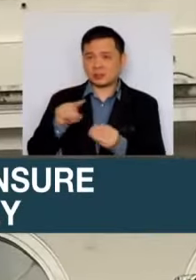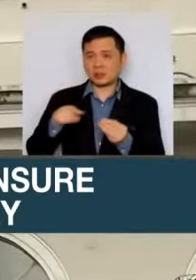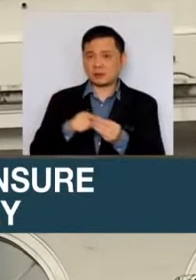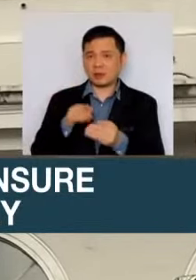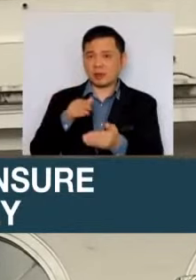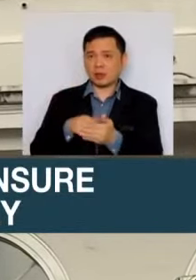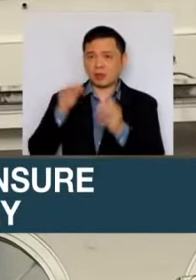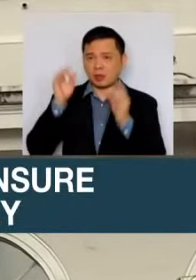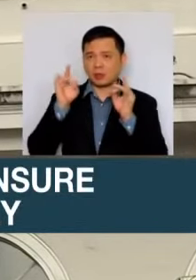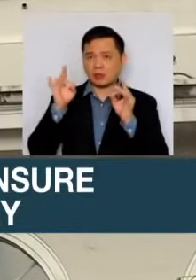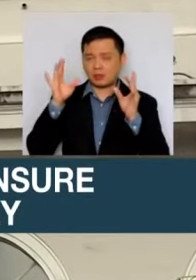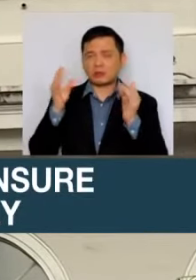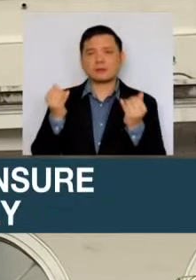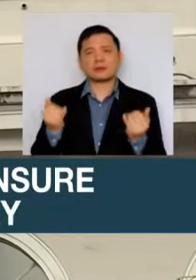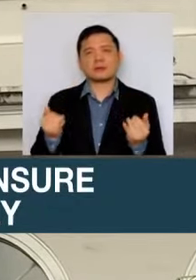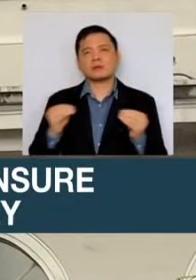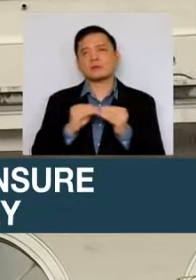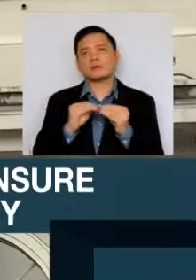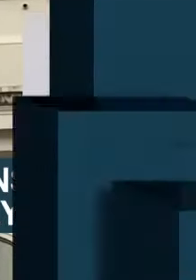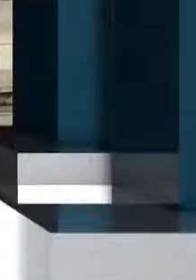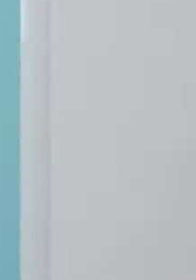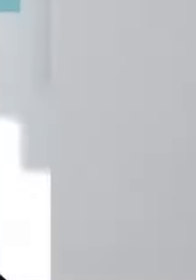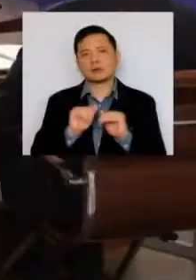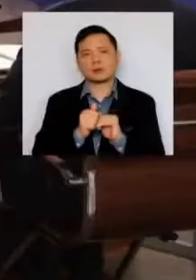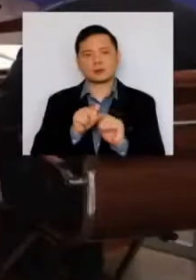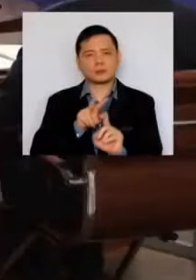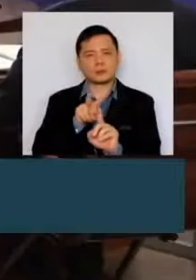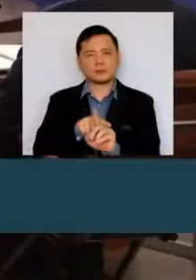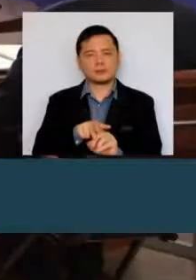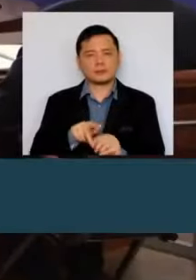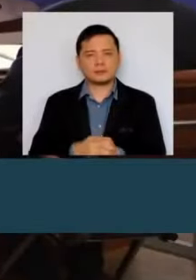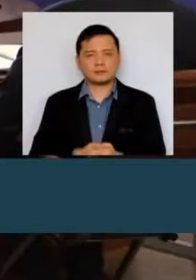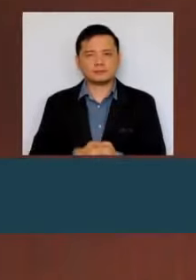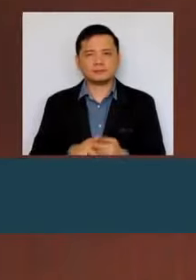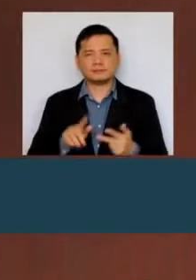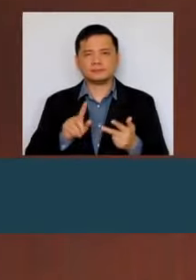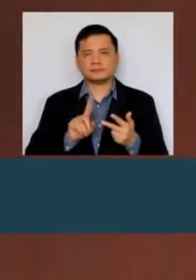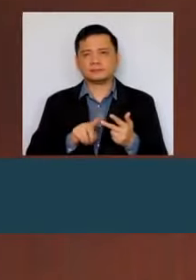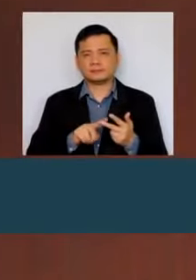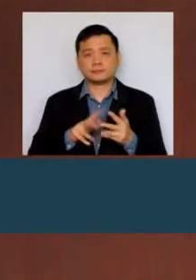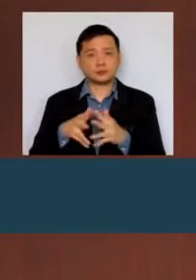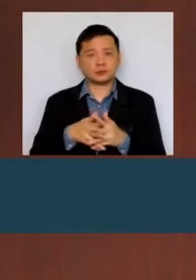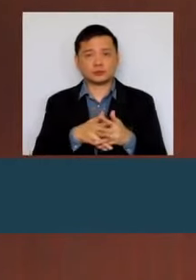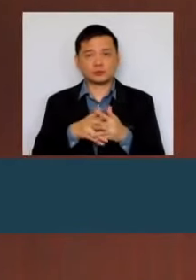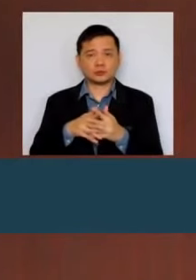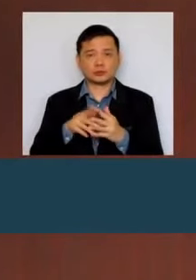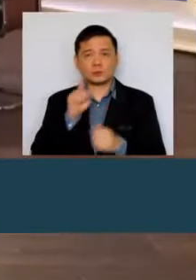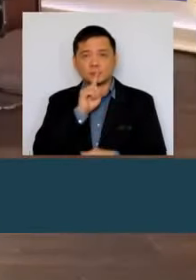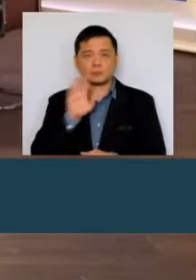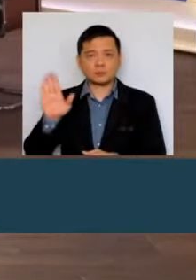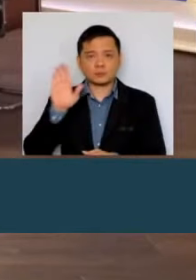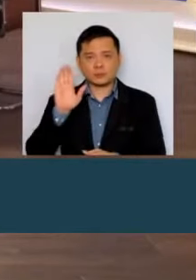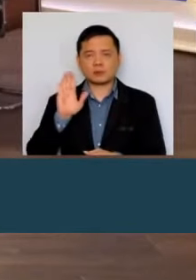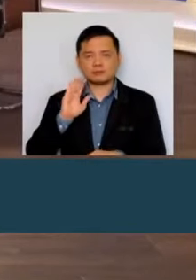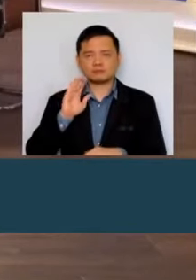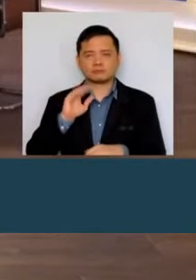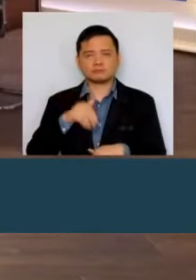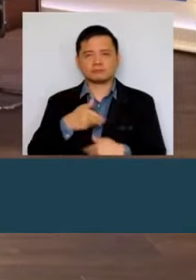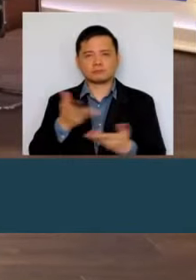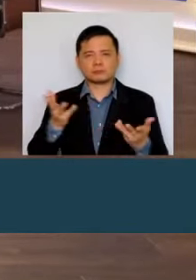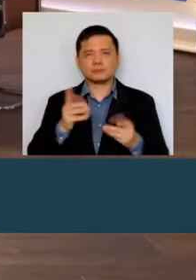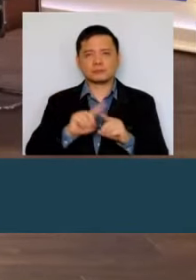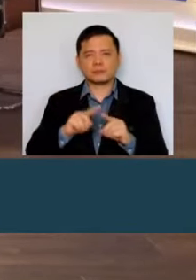more clarity on its implementation. And America pledges to set up new funding to